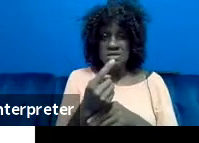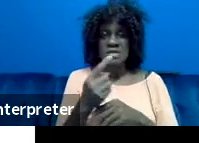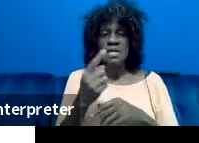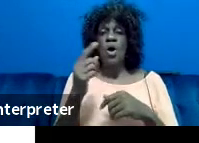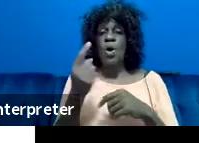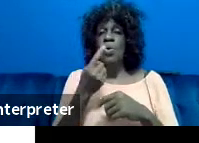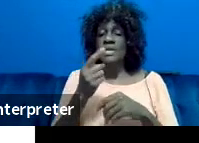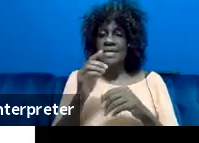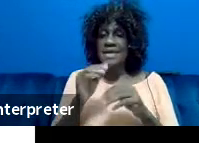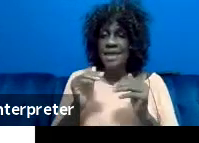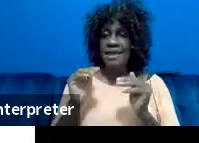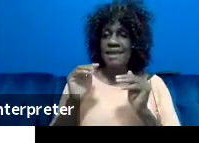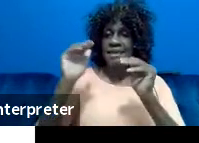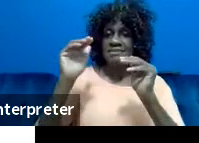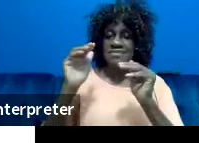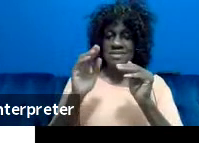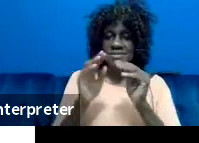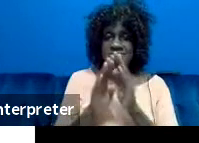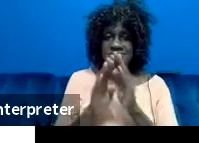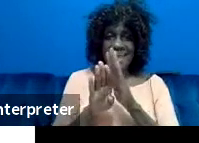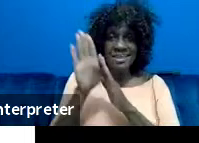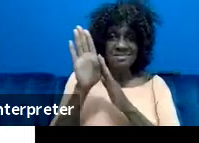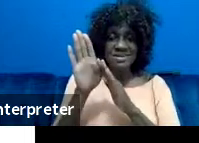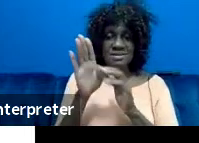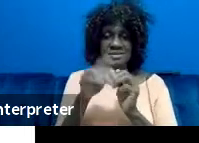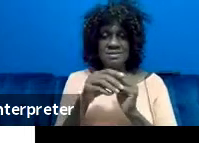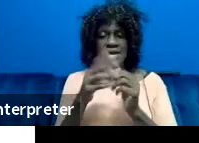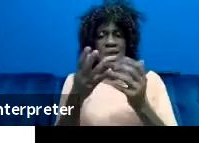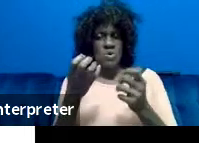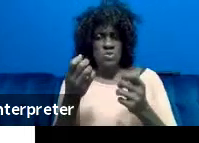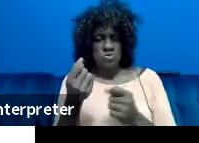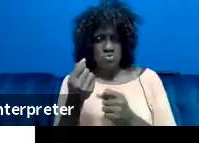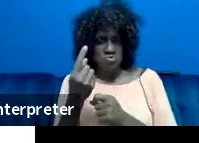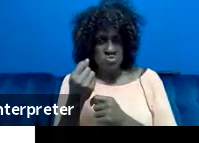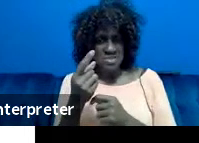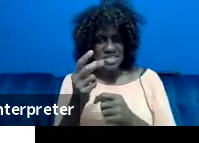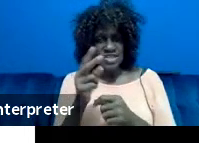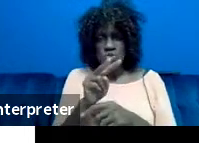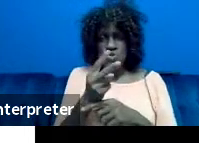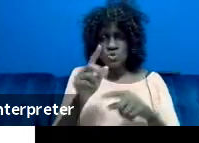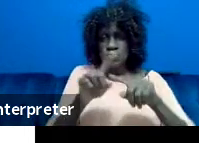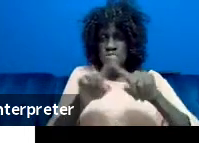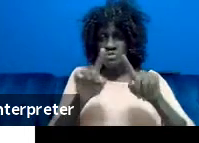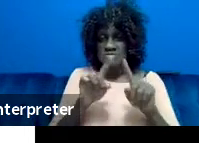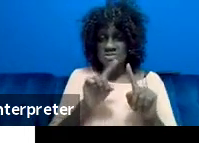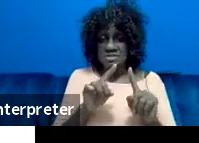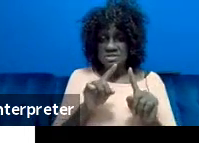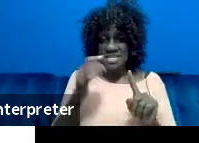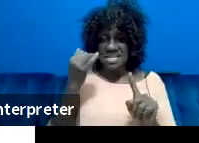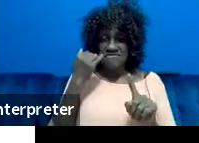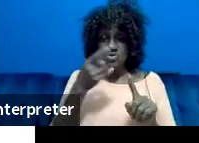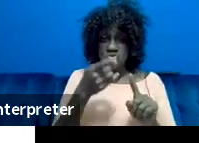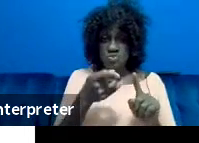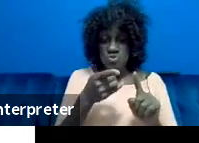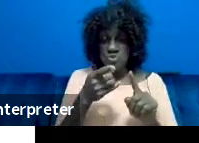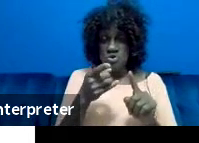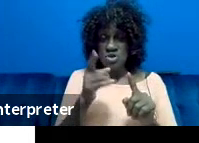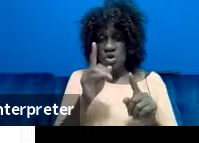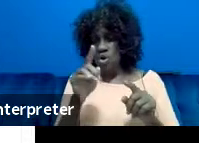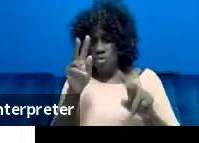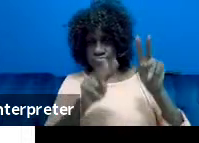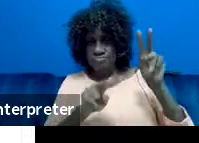elevated. I say this and help you understand these two differences, because if you're going to go out and